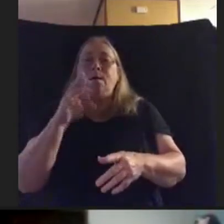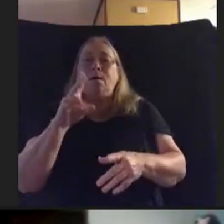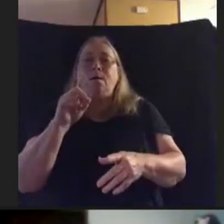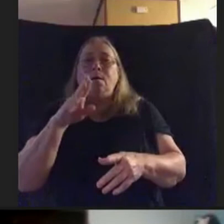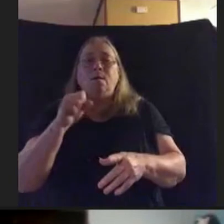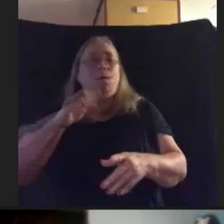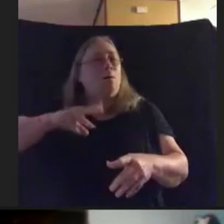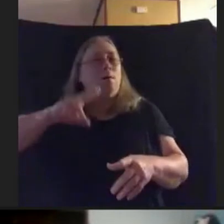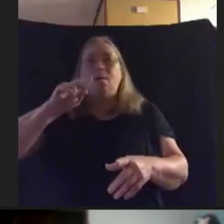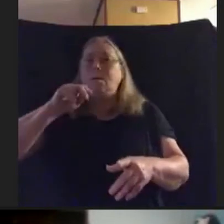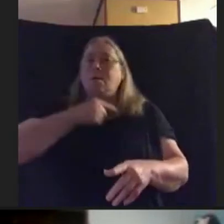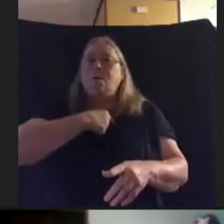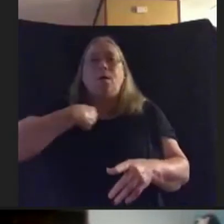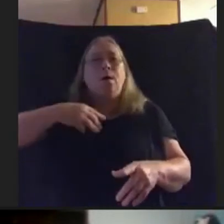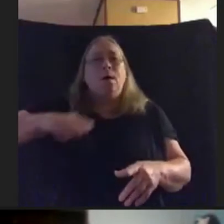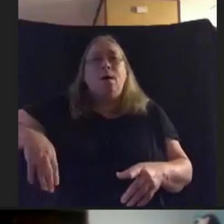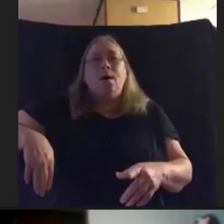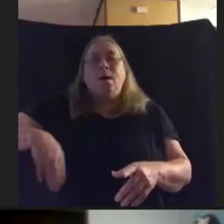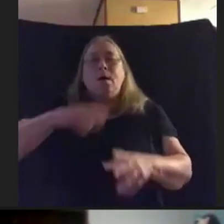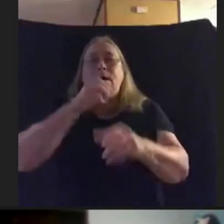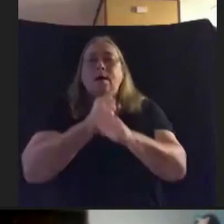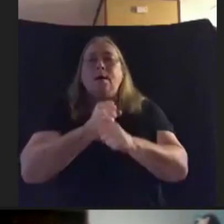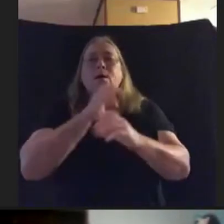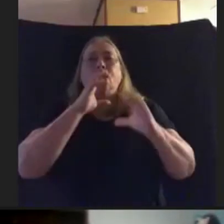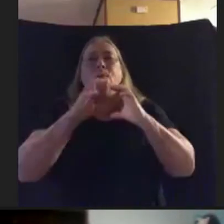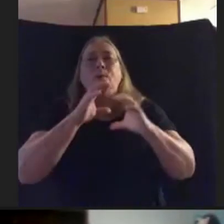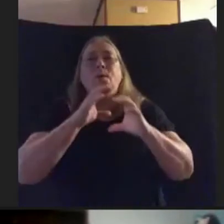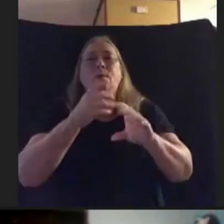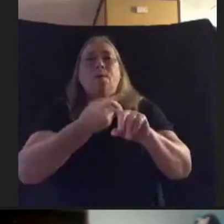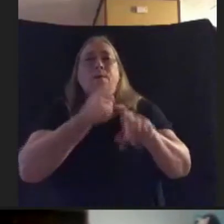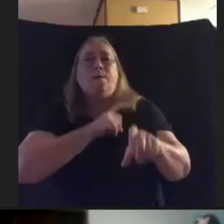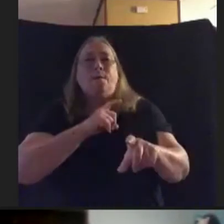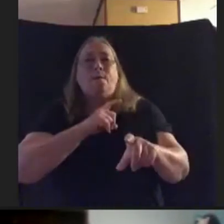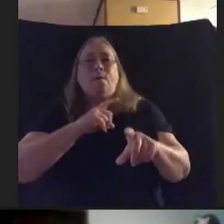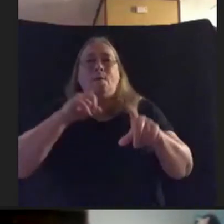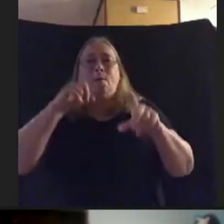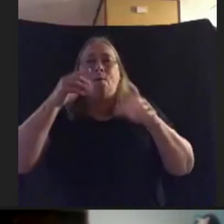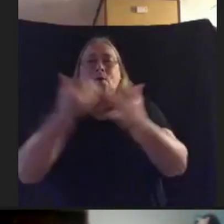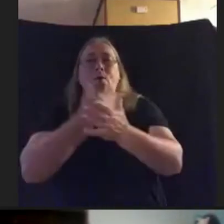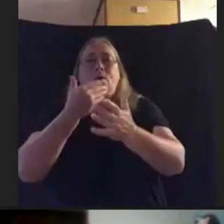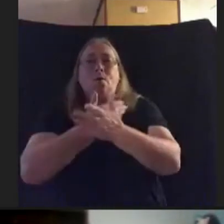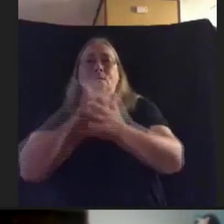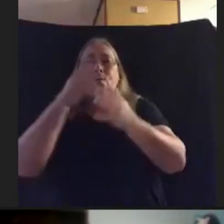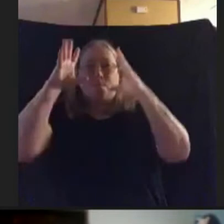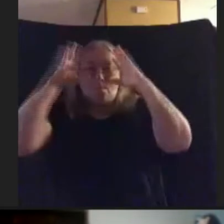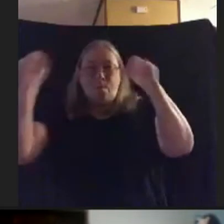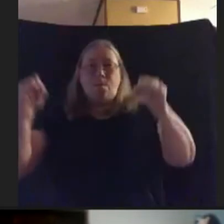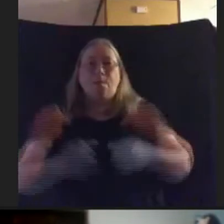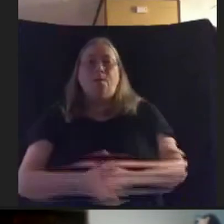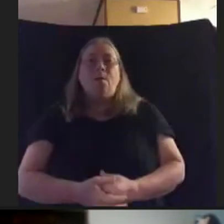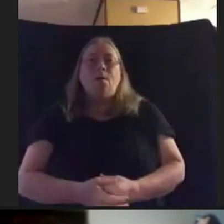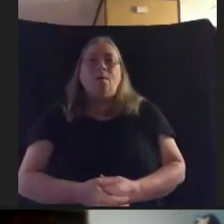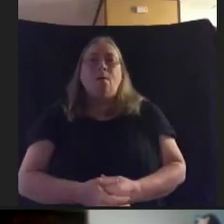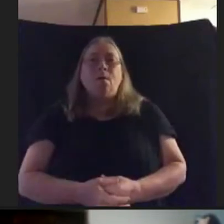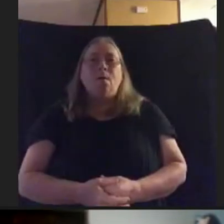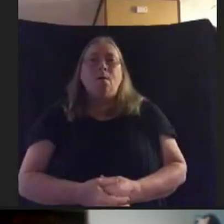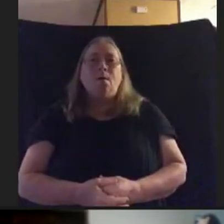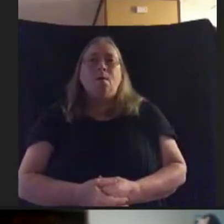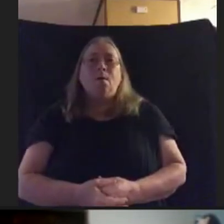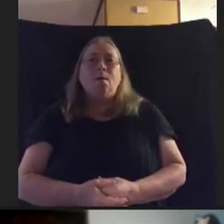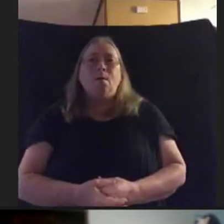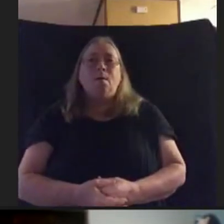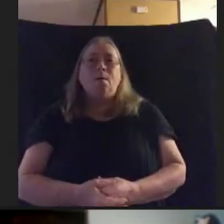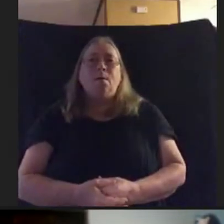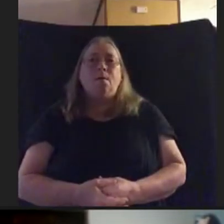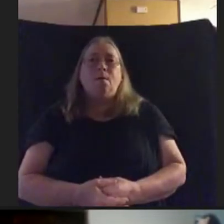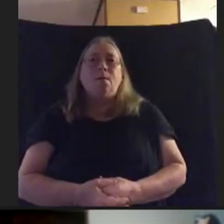had any direct communications with the new administration. I have had sort